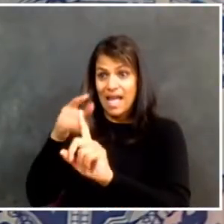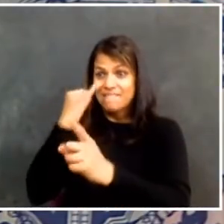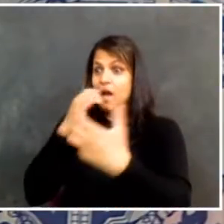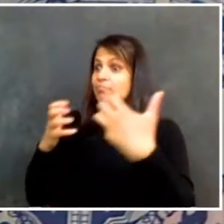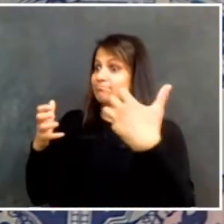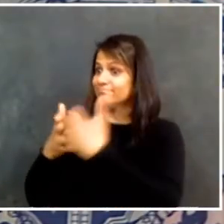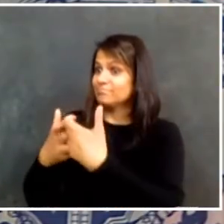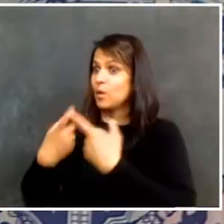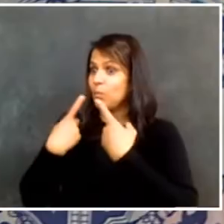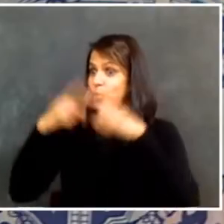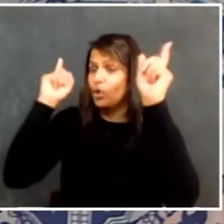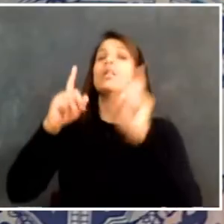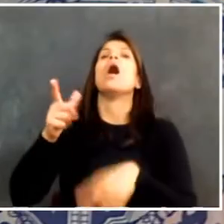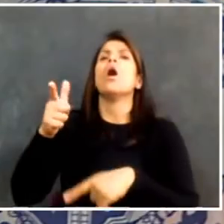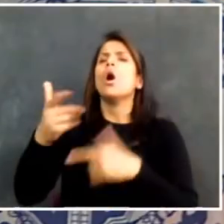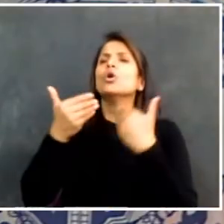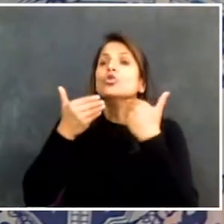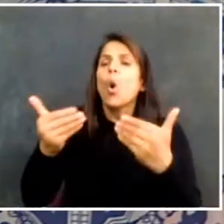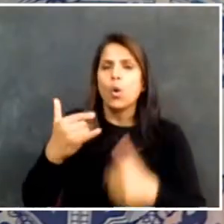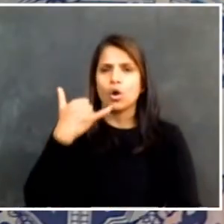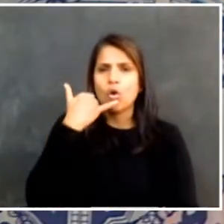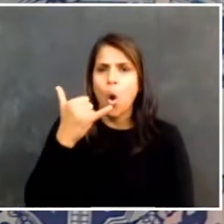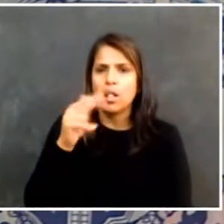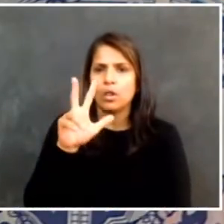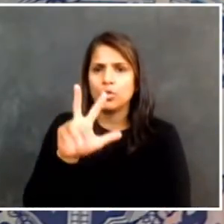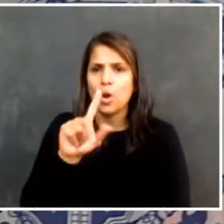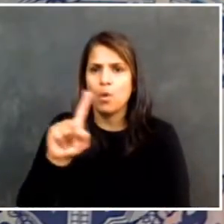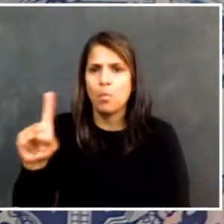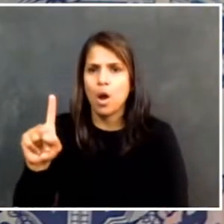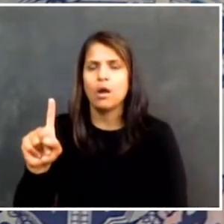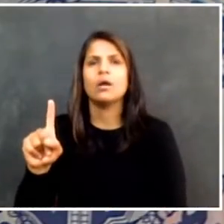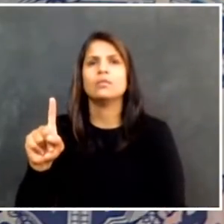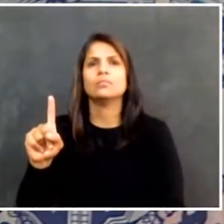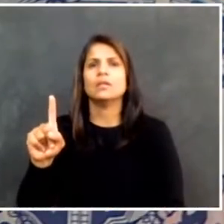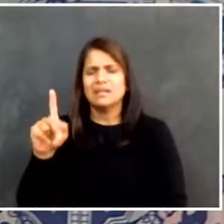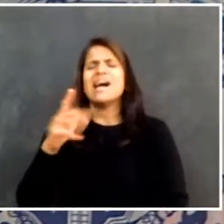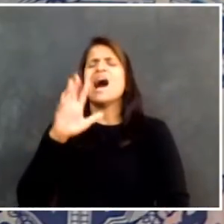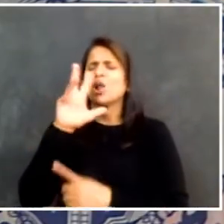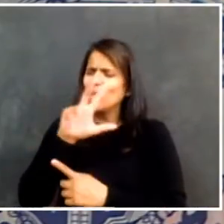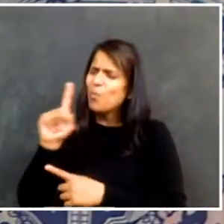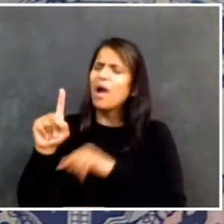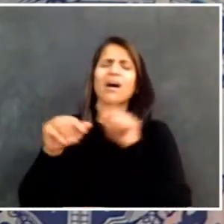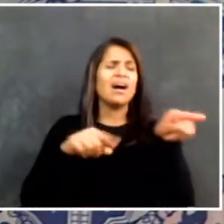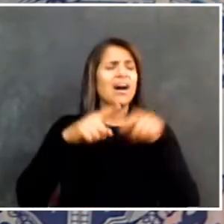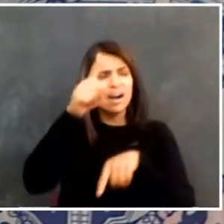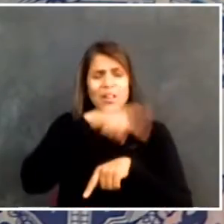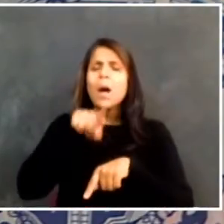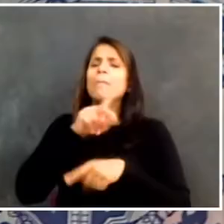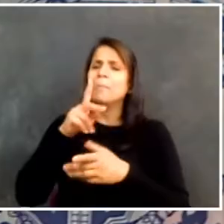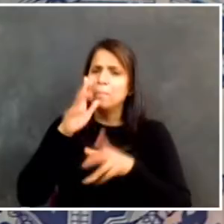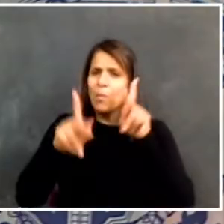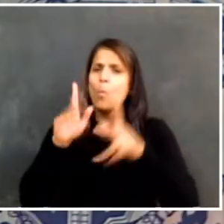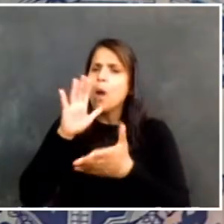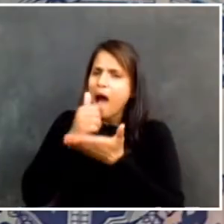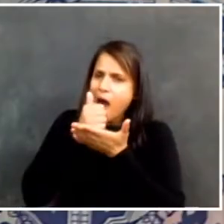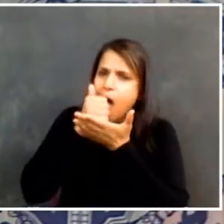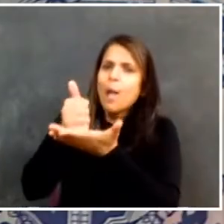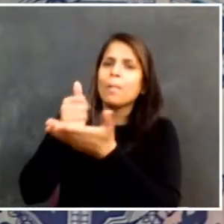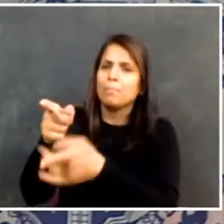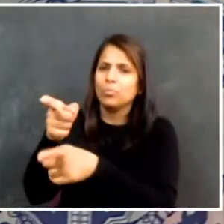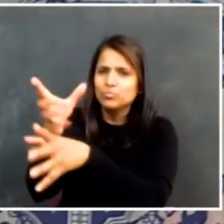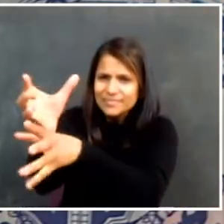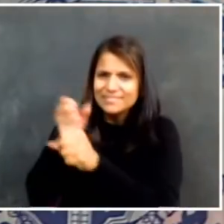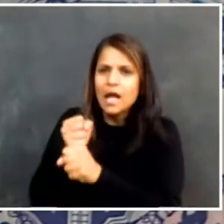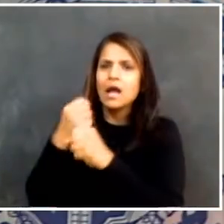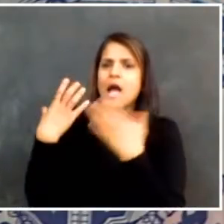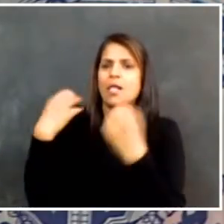health insurance through this crisis. They could be getting it right now, even if they're not getting married. Anyone who doesn't qualify could be getting help